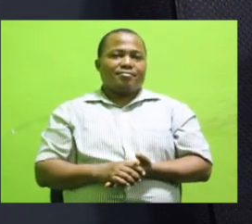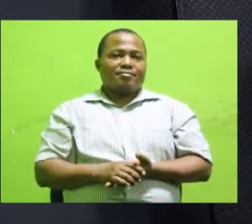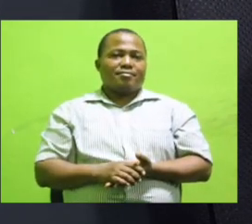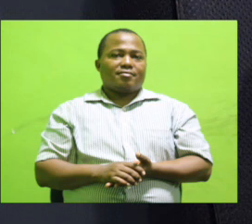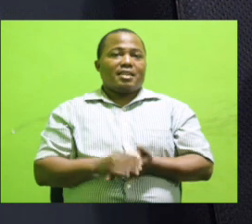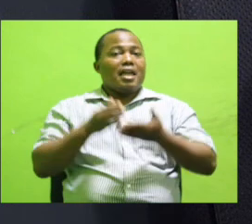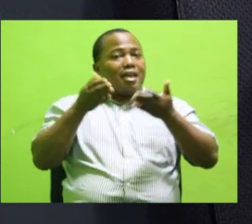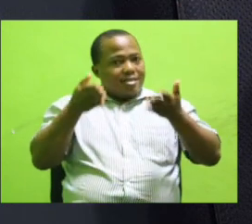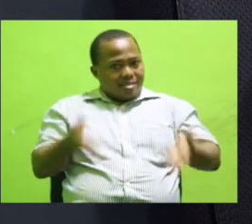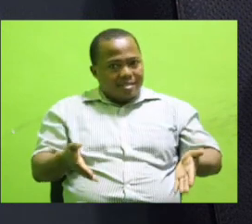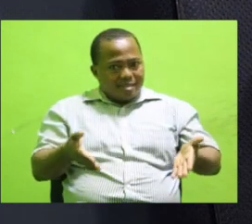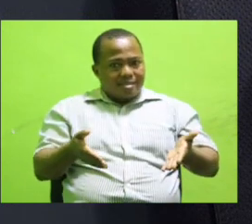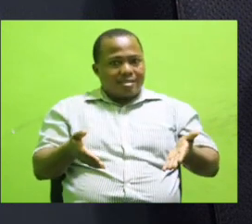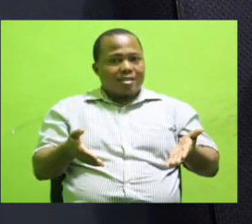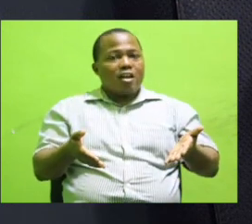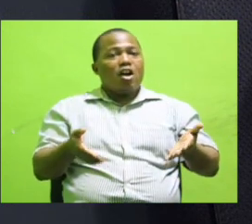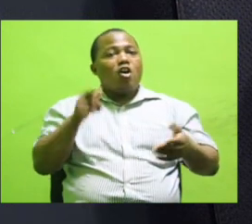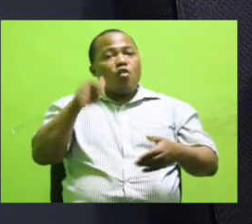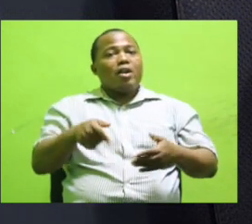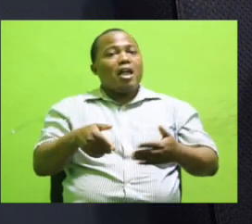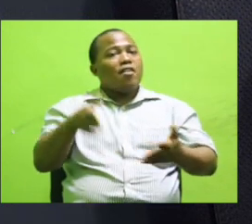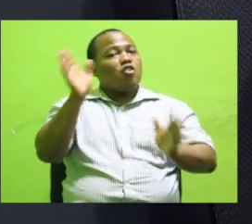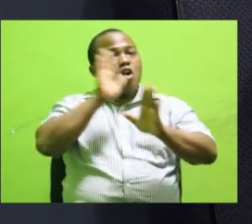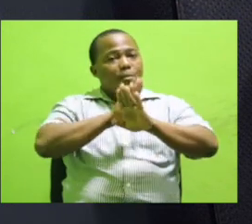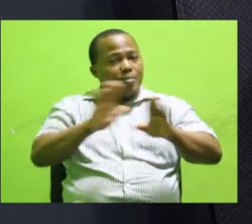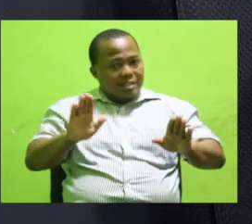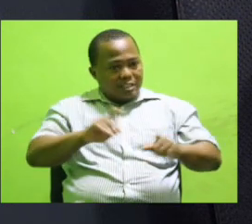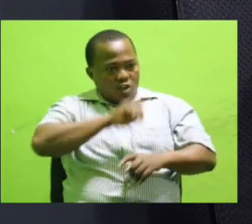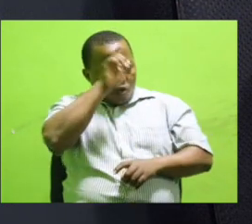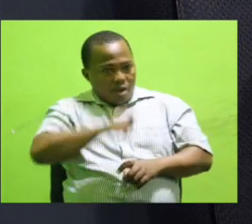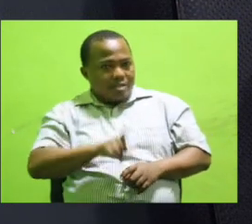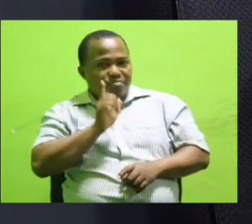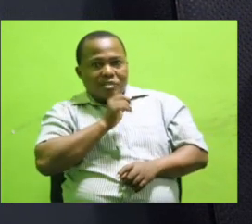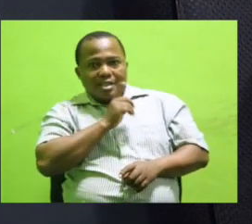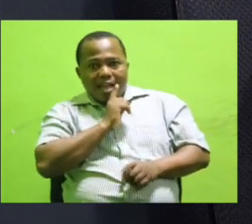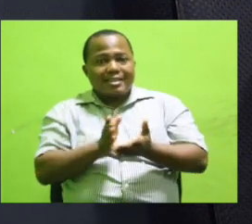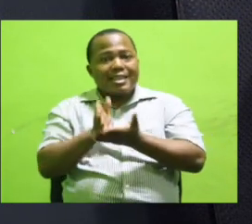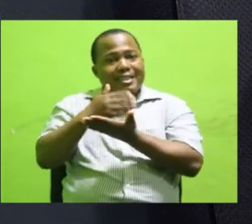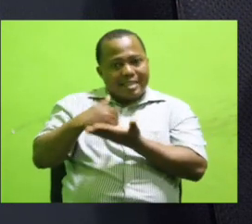Neisseria gonorrhea. That is a bacteria which causes gonorrhea. Or